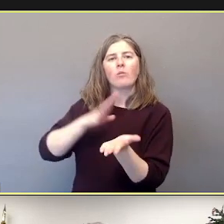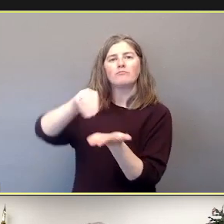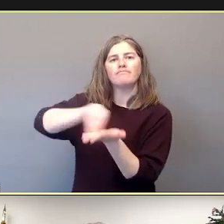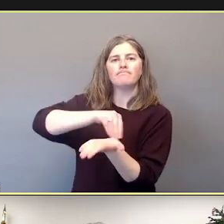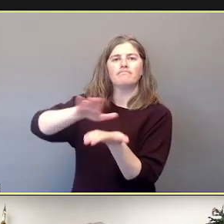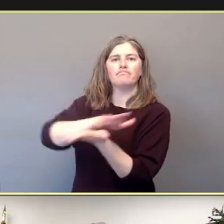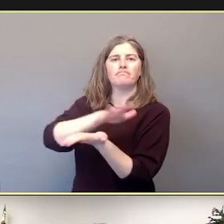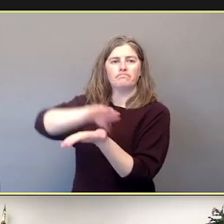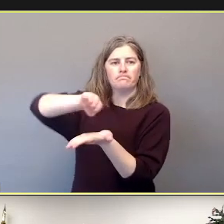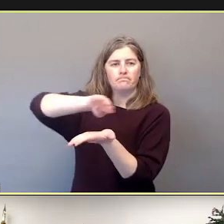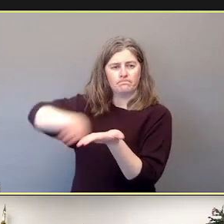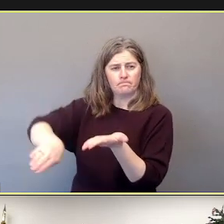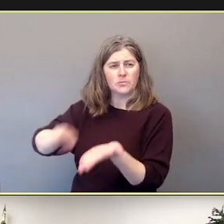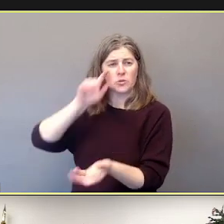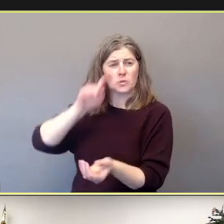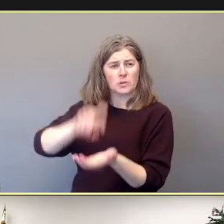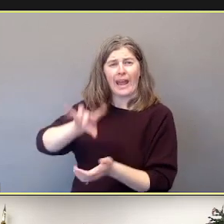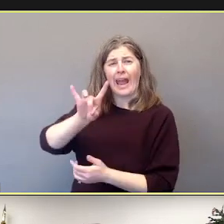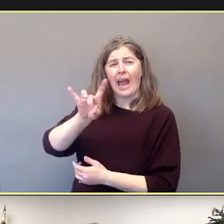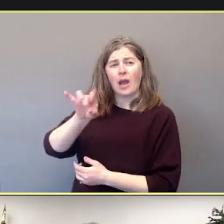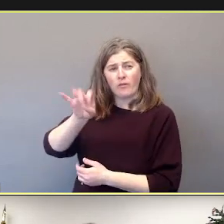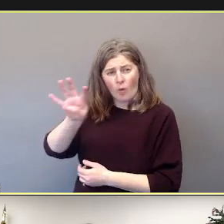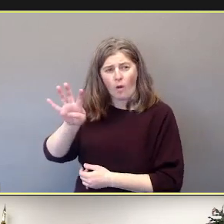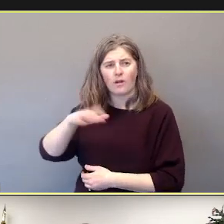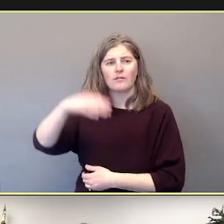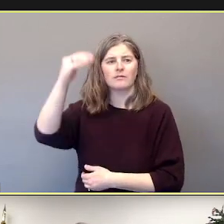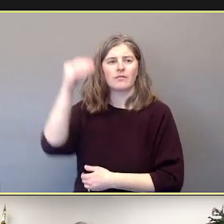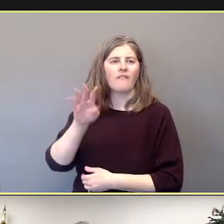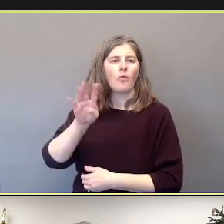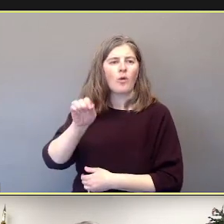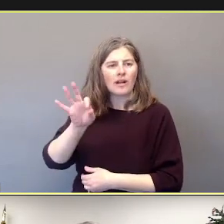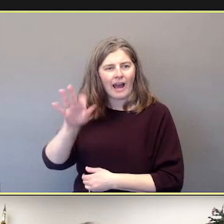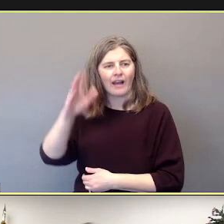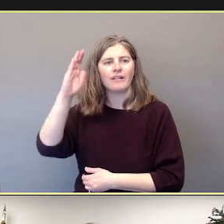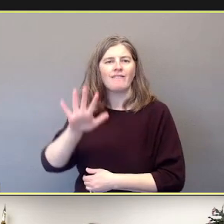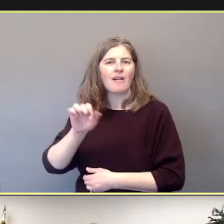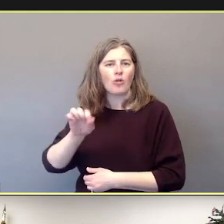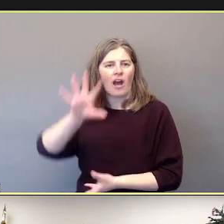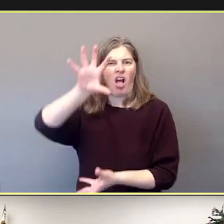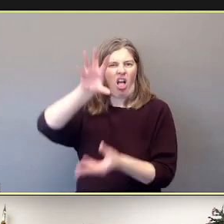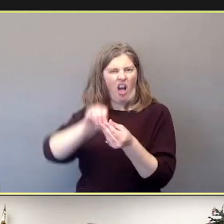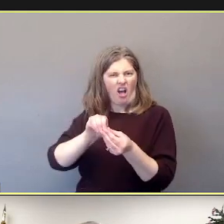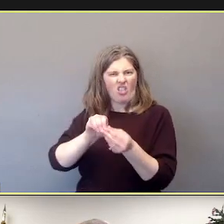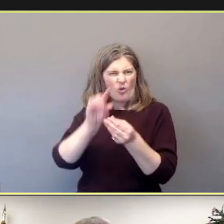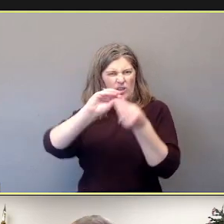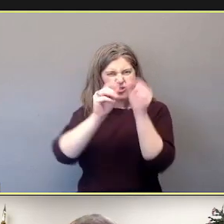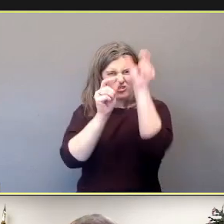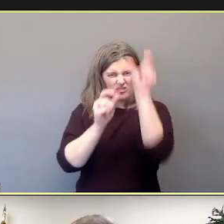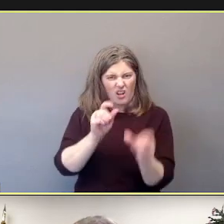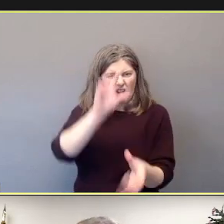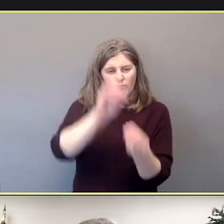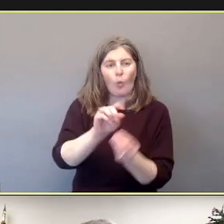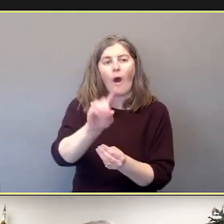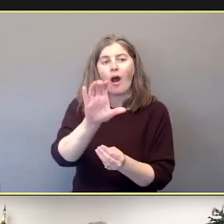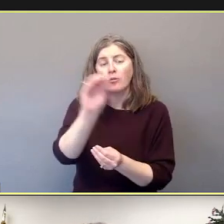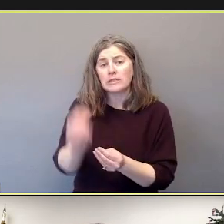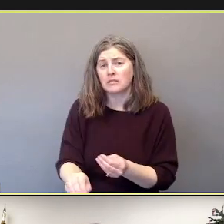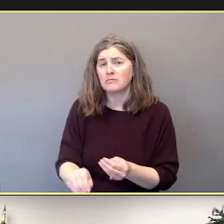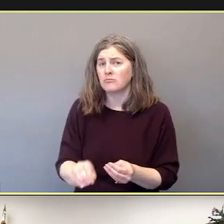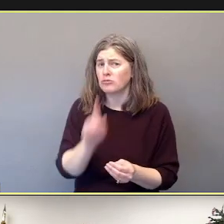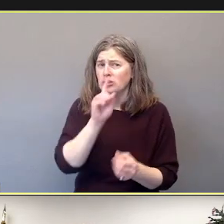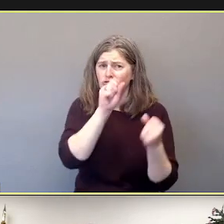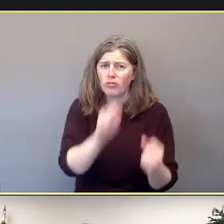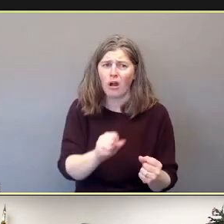You can see that 88.4, 4.9, 5.9, that adds up to 100%. And so we started with a really good rate, real high